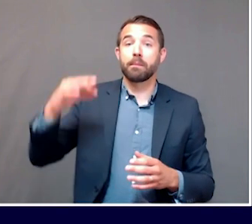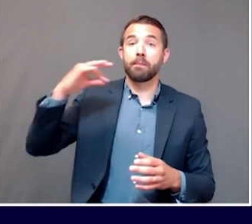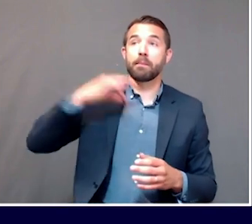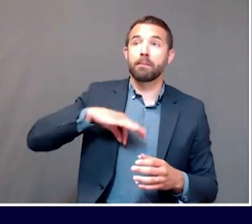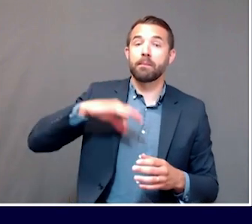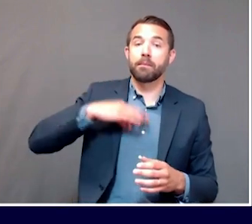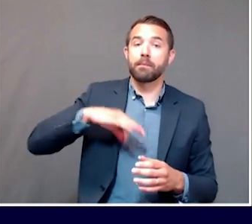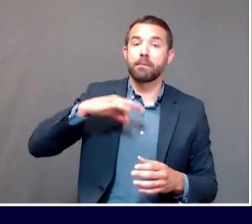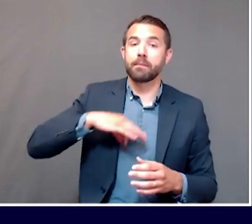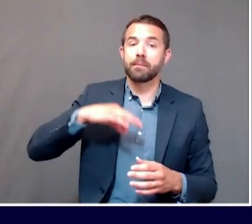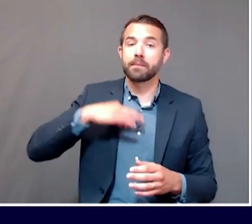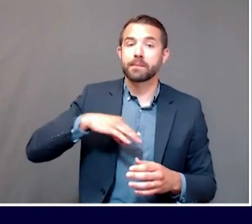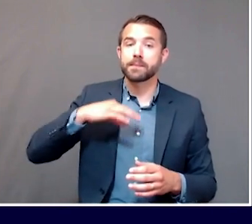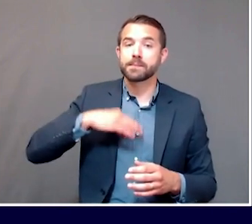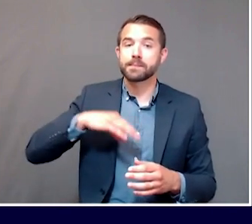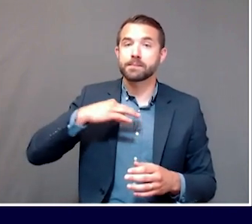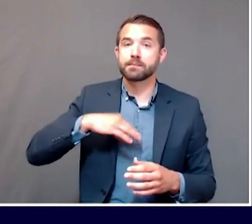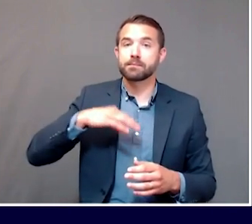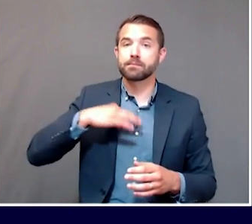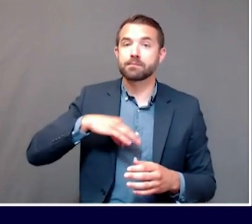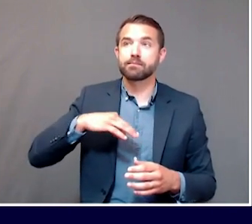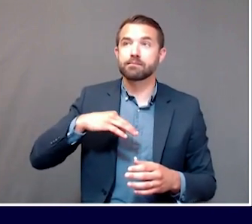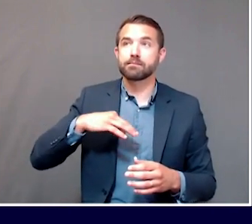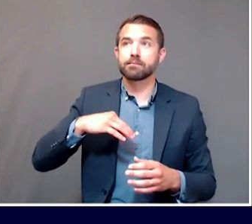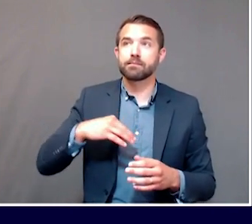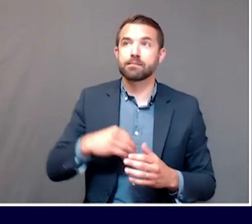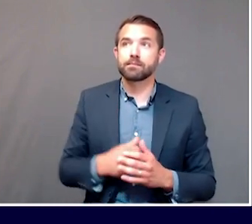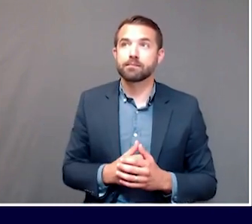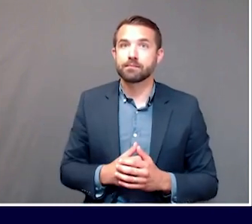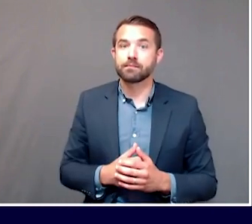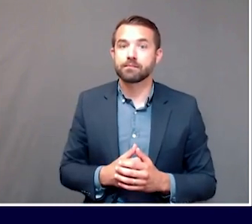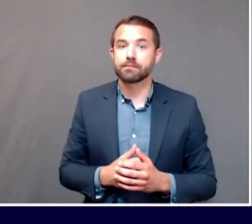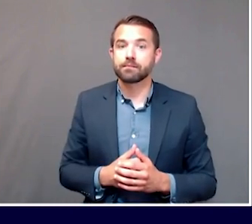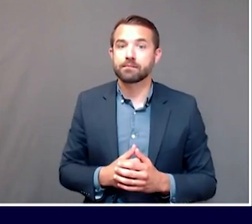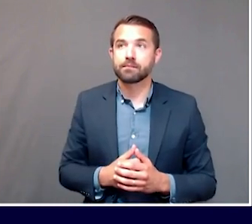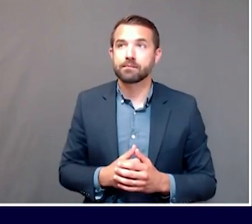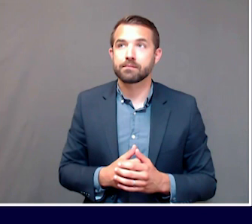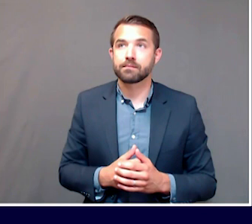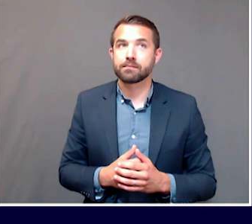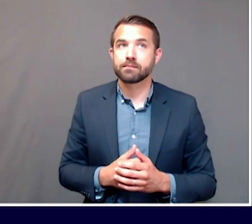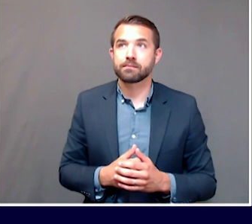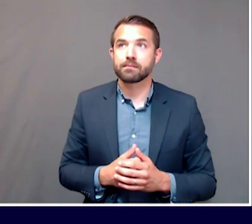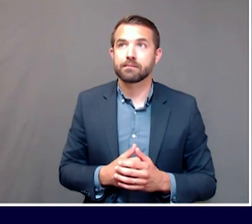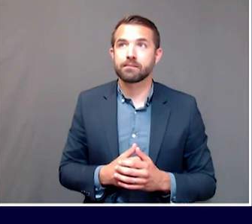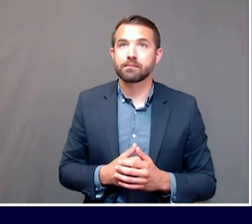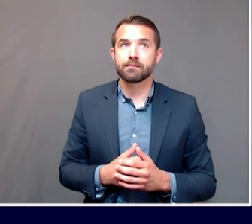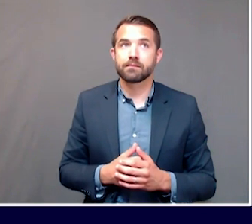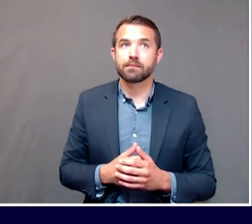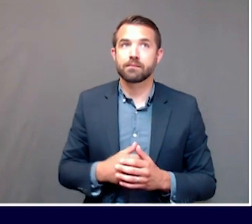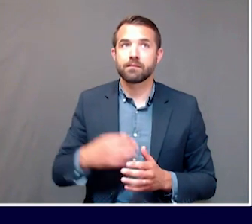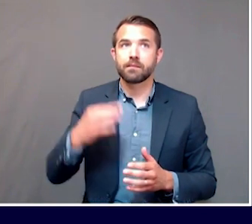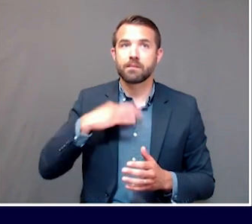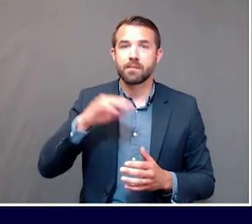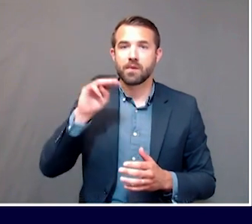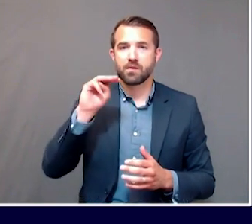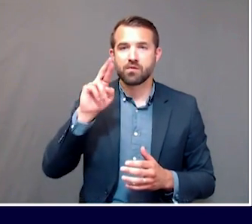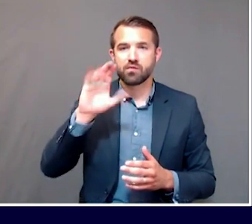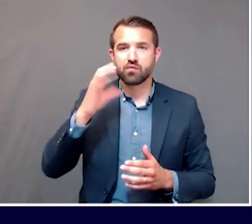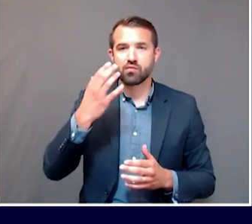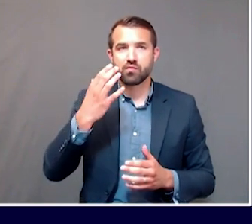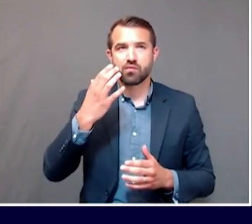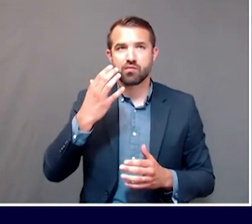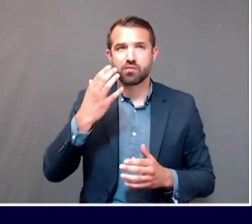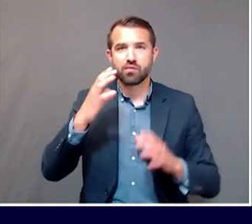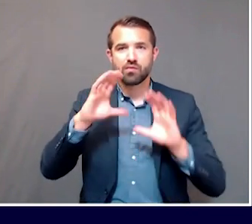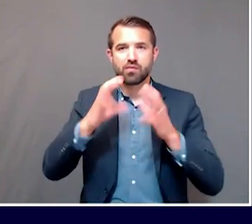MERC, I think, is the anagram. The Maine Immigrant Rights Coalition. I might be getting one word wrong in the name. But